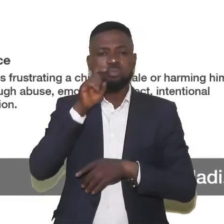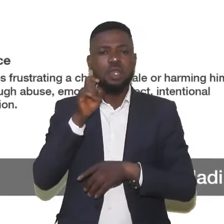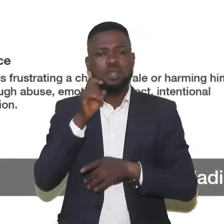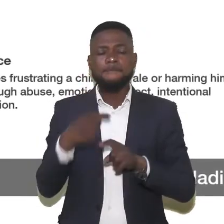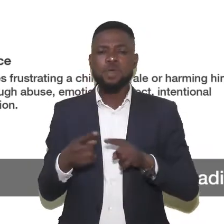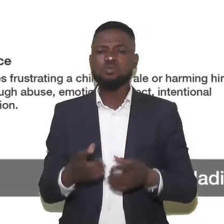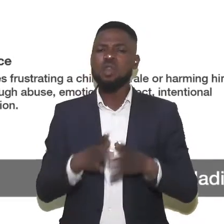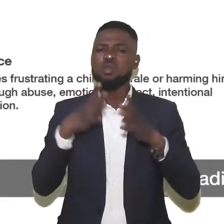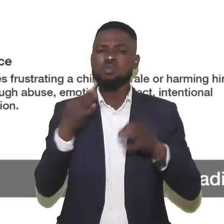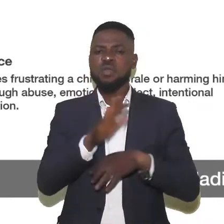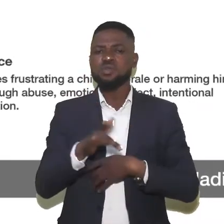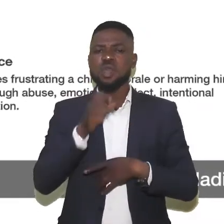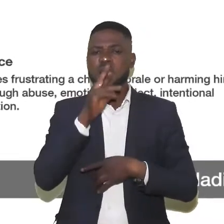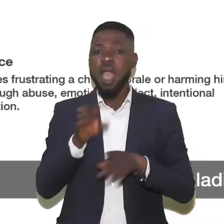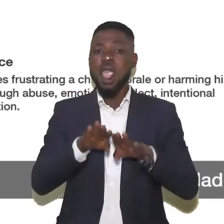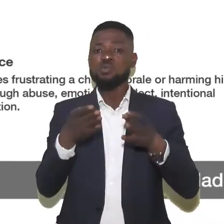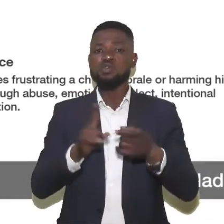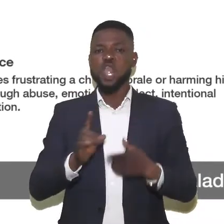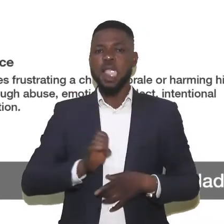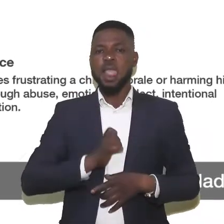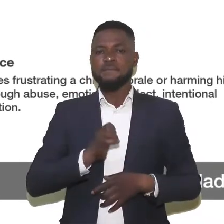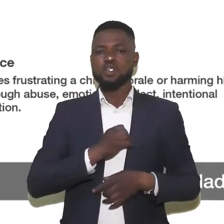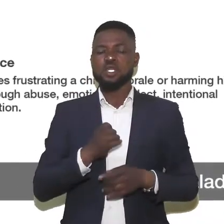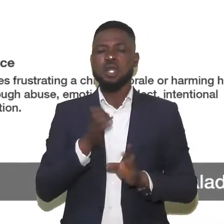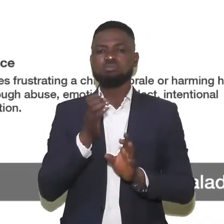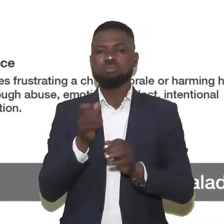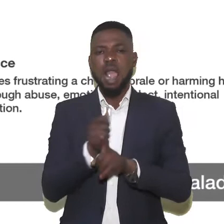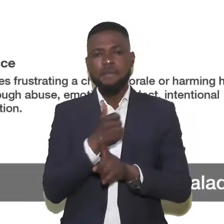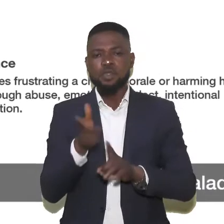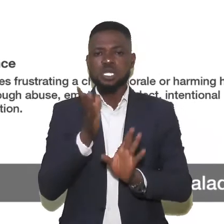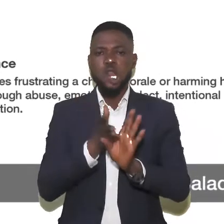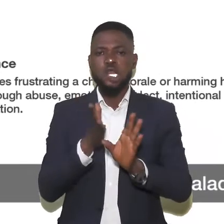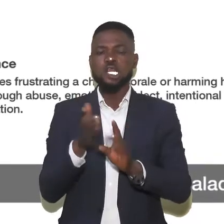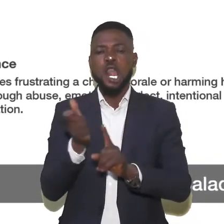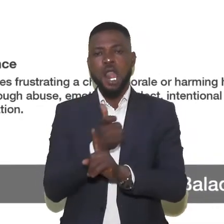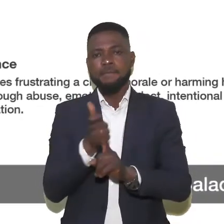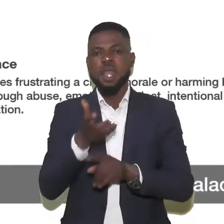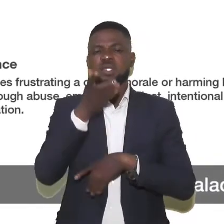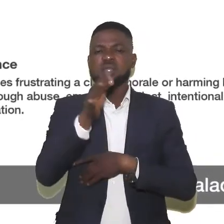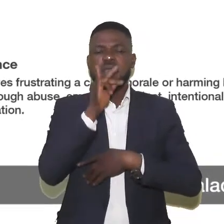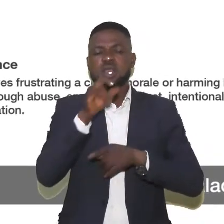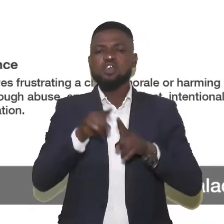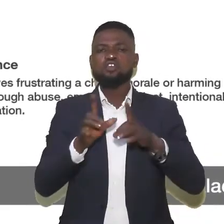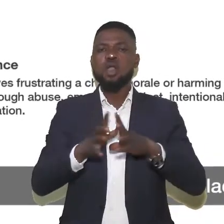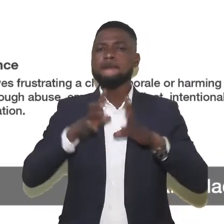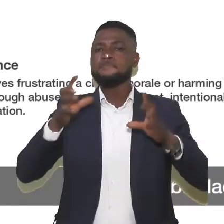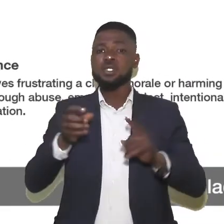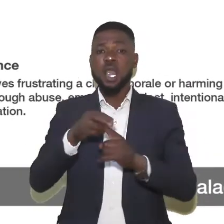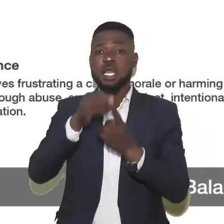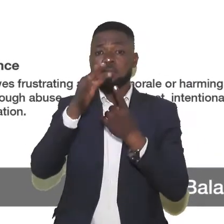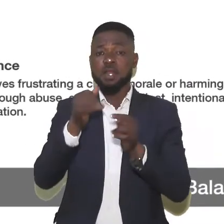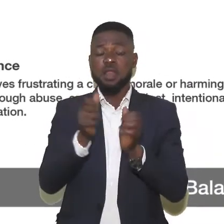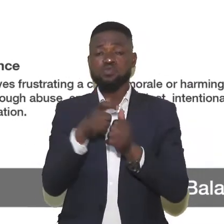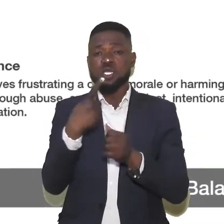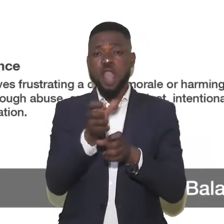of children are exposed to even emotional abuse, psychological abuse. There's so much,